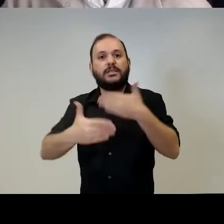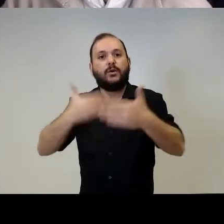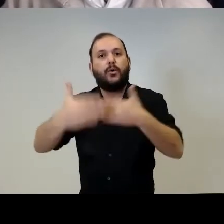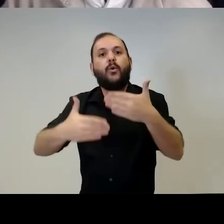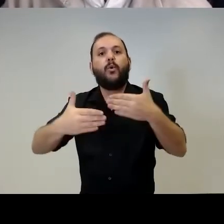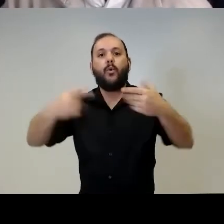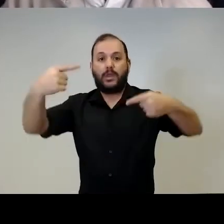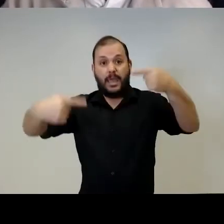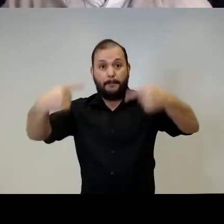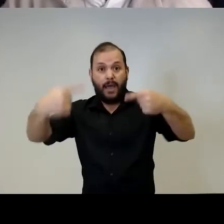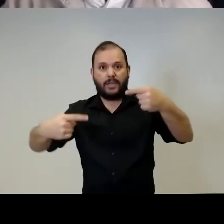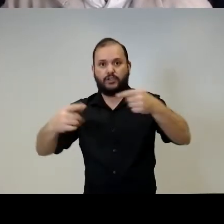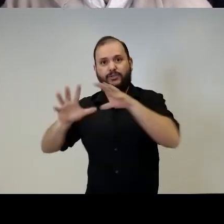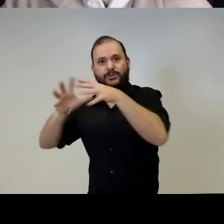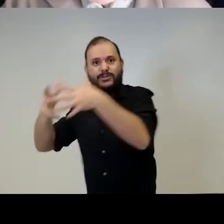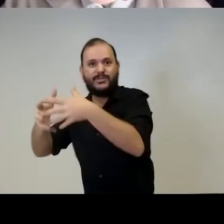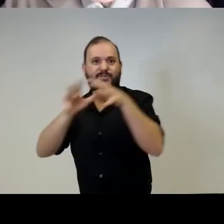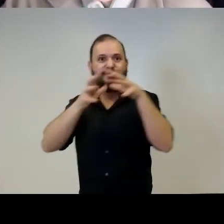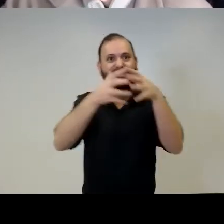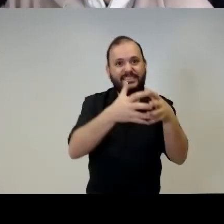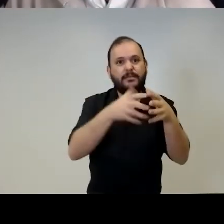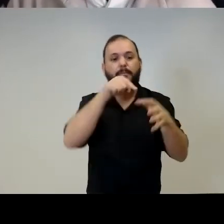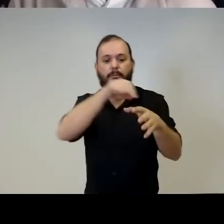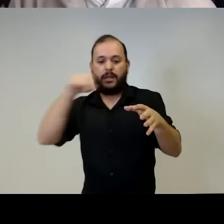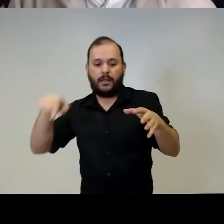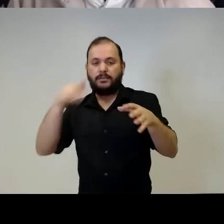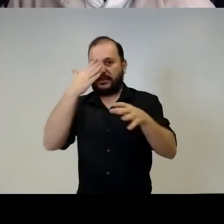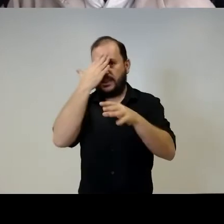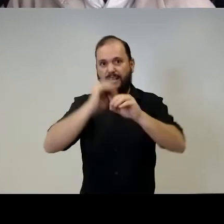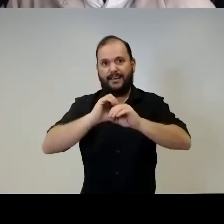between the people so that there are no misunderstandings.